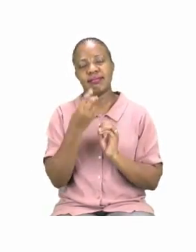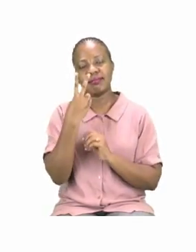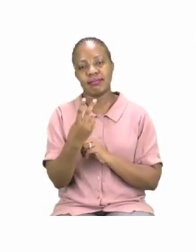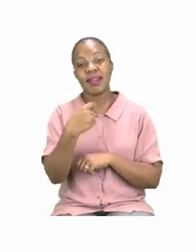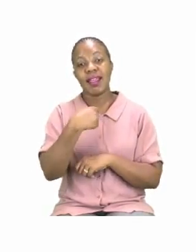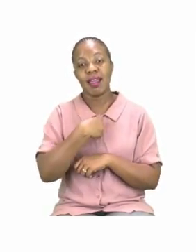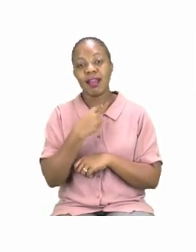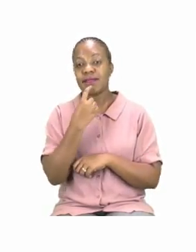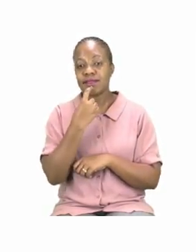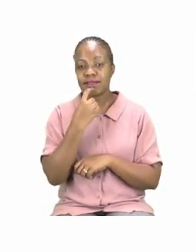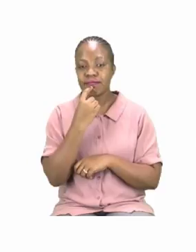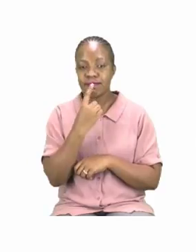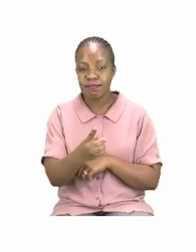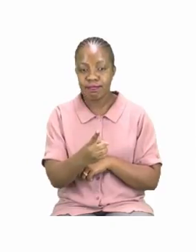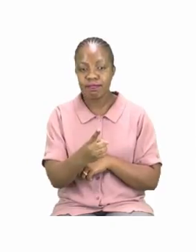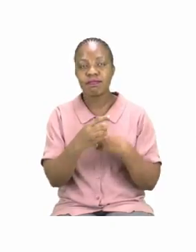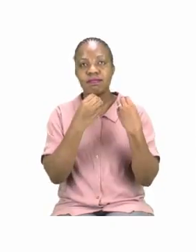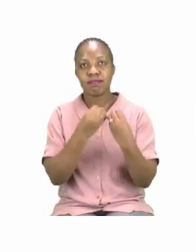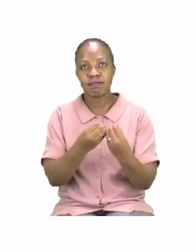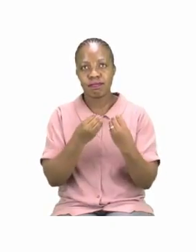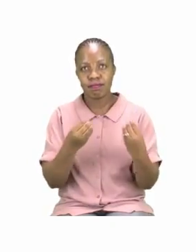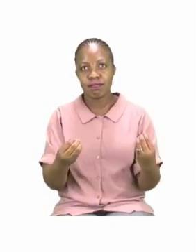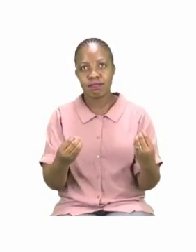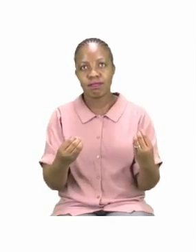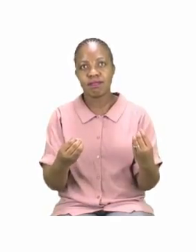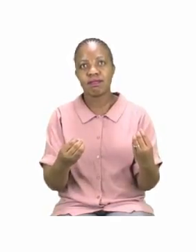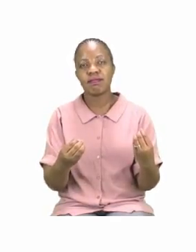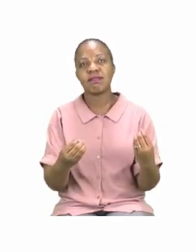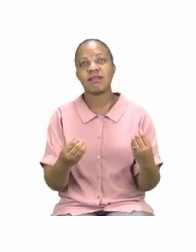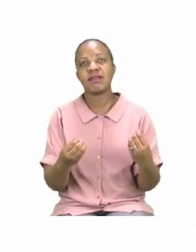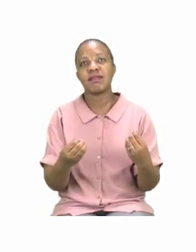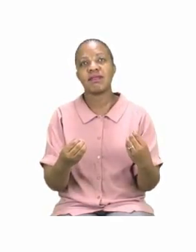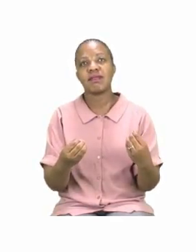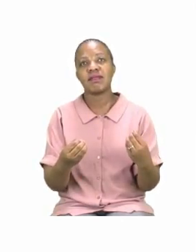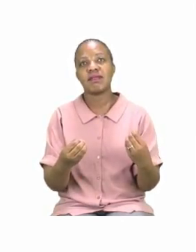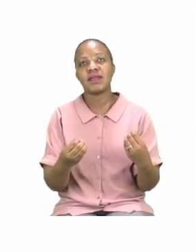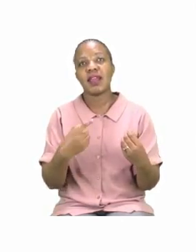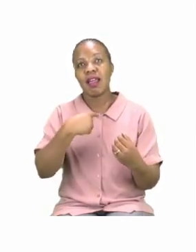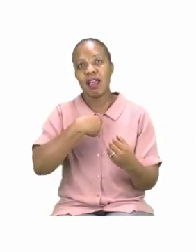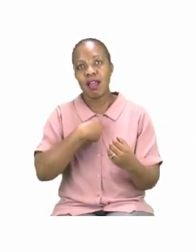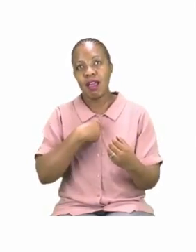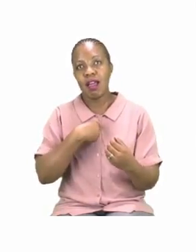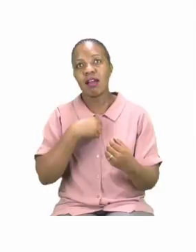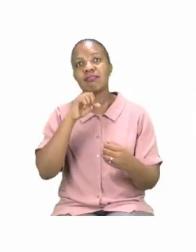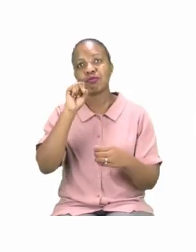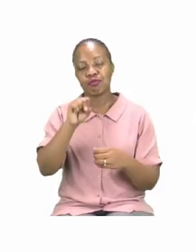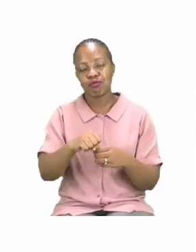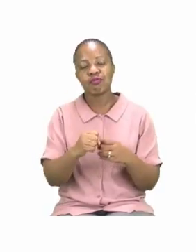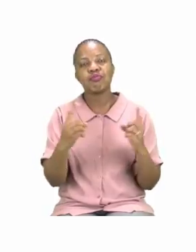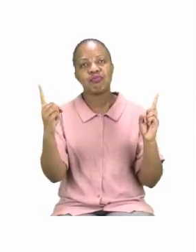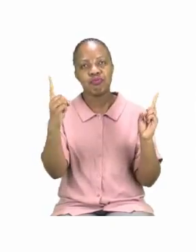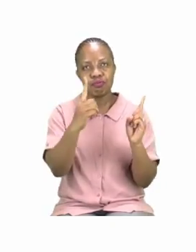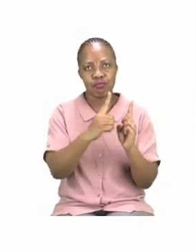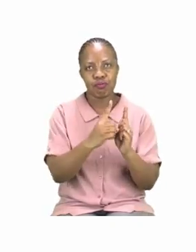children that I could meet the children in the playground. Now, when we